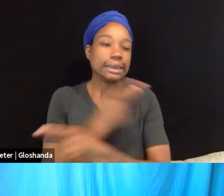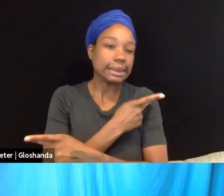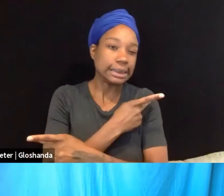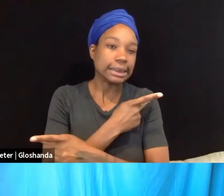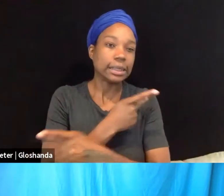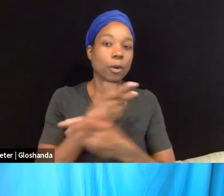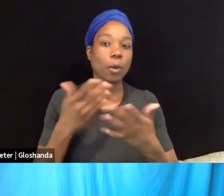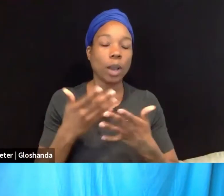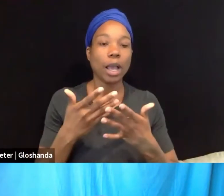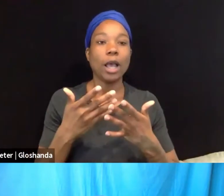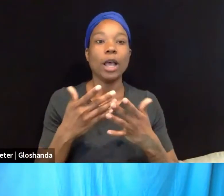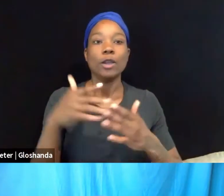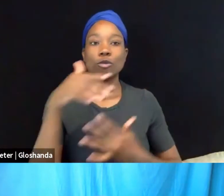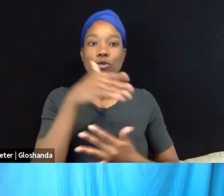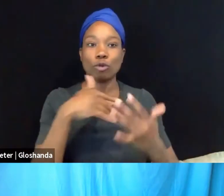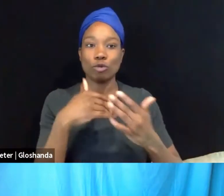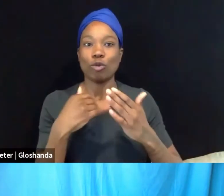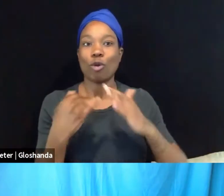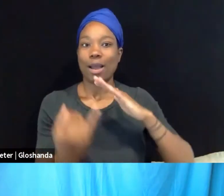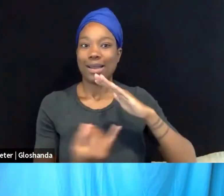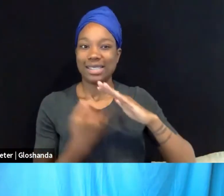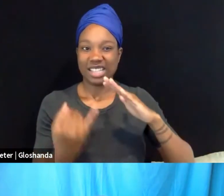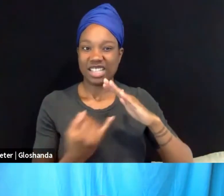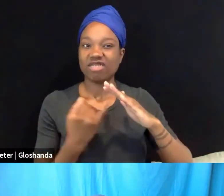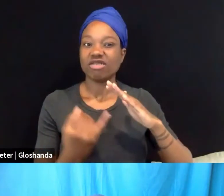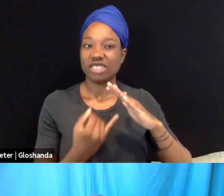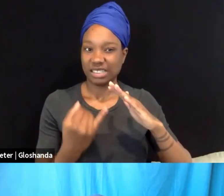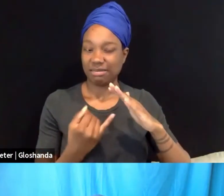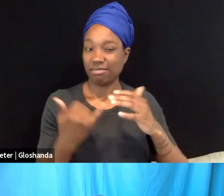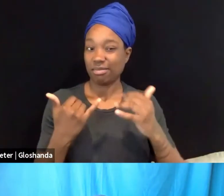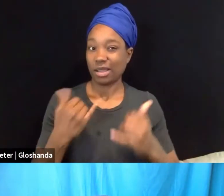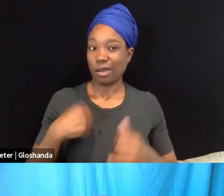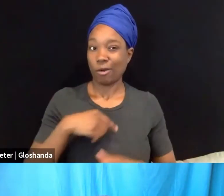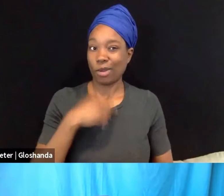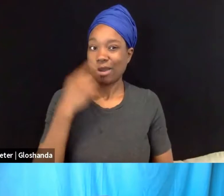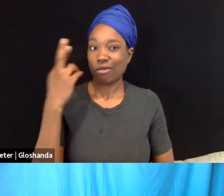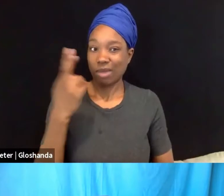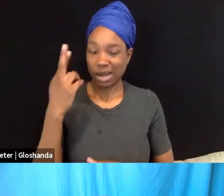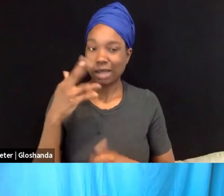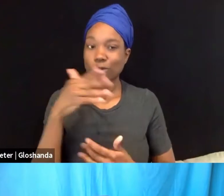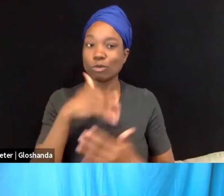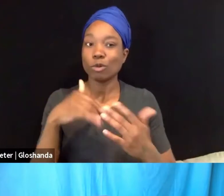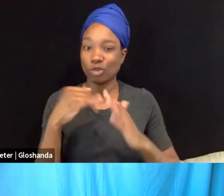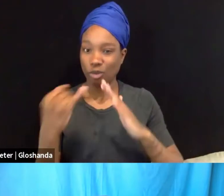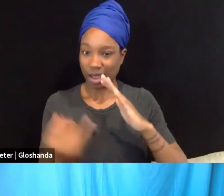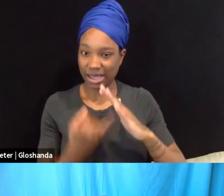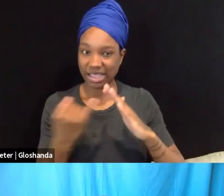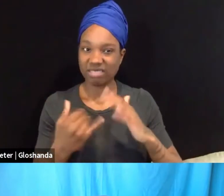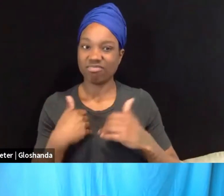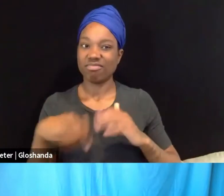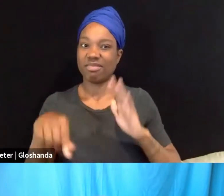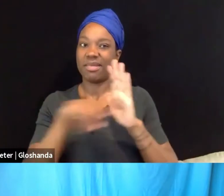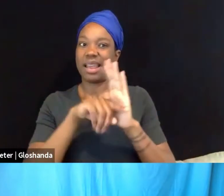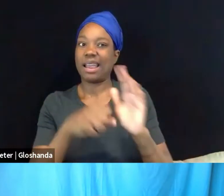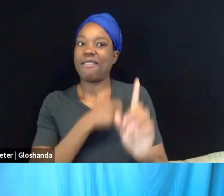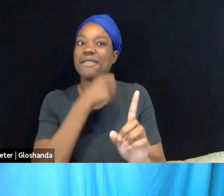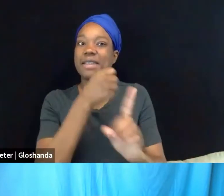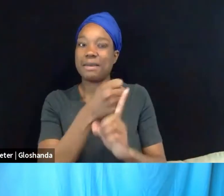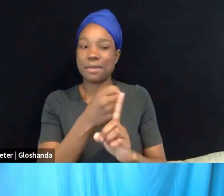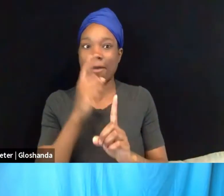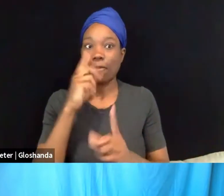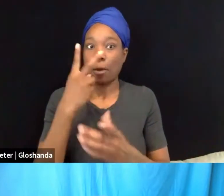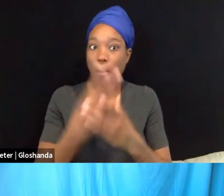isolation epidemic. And we now realize how social isolation has such negative impacts on